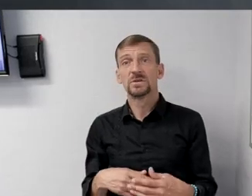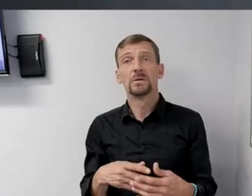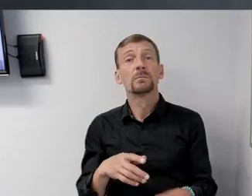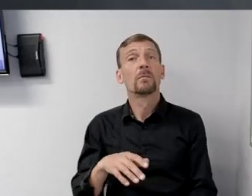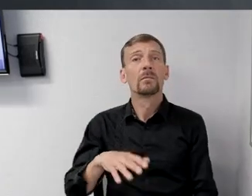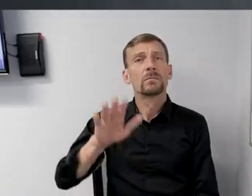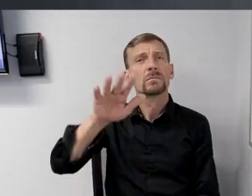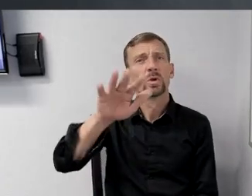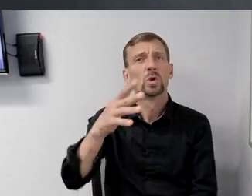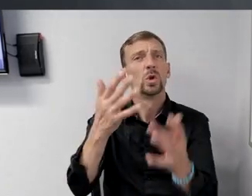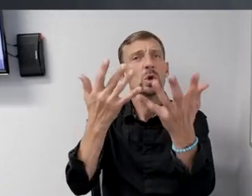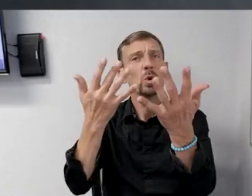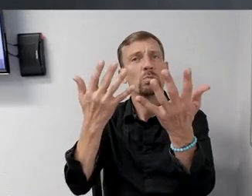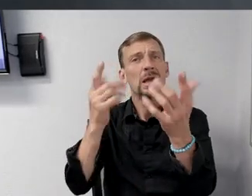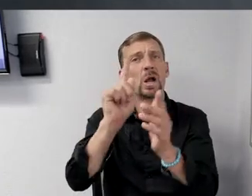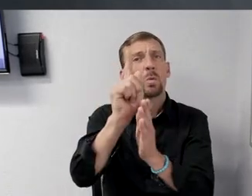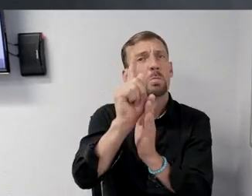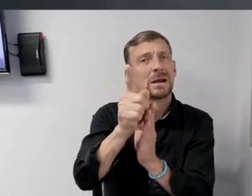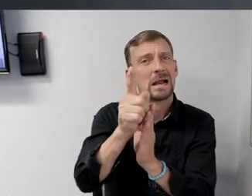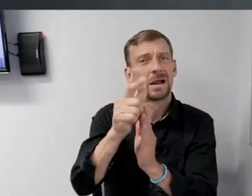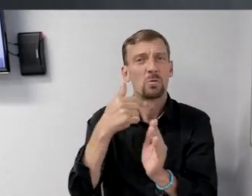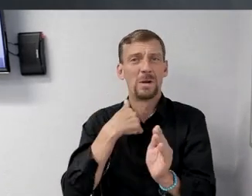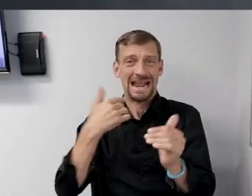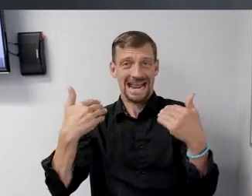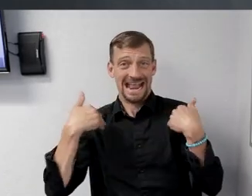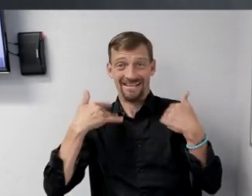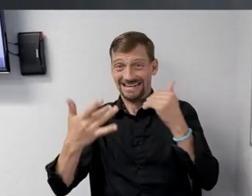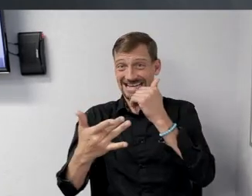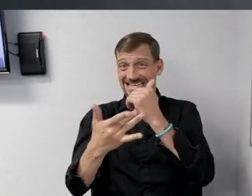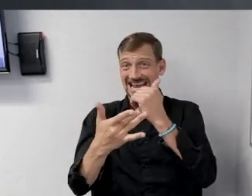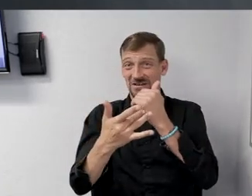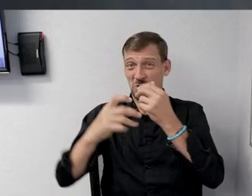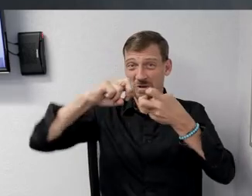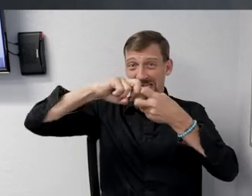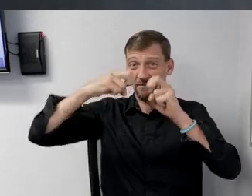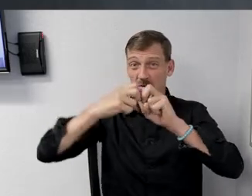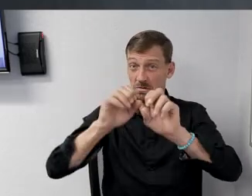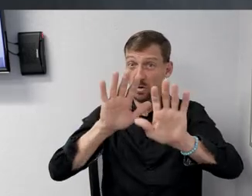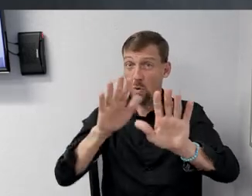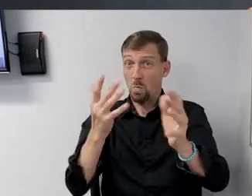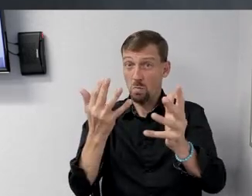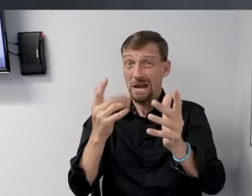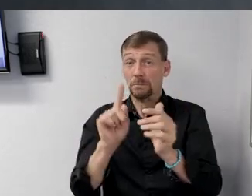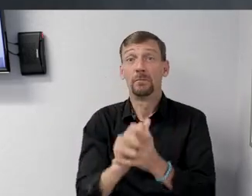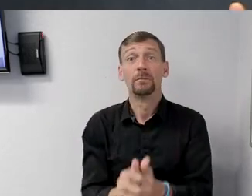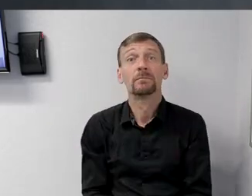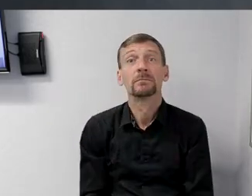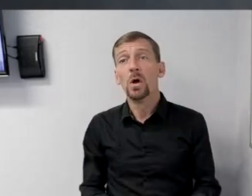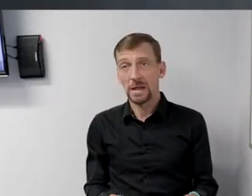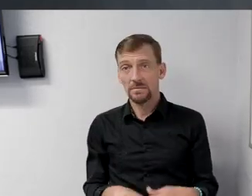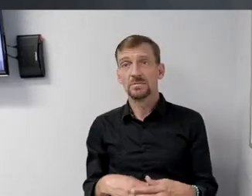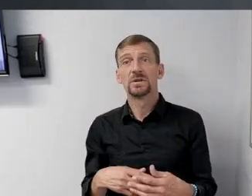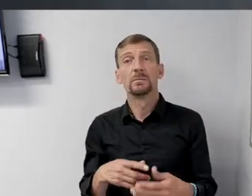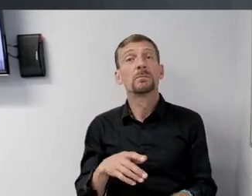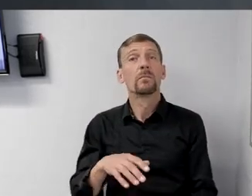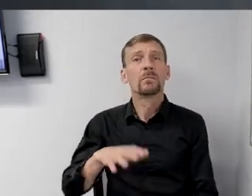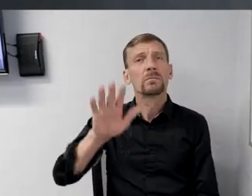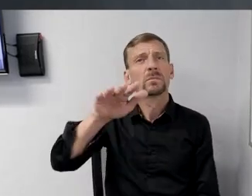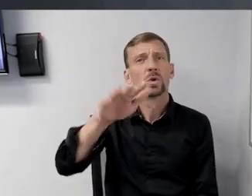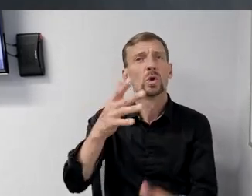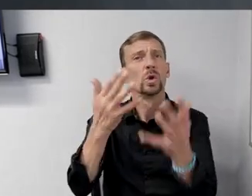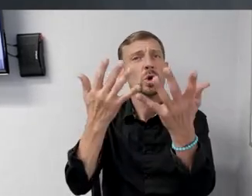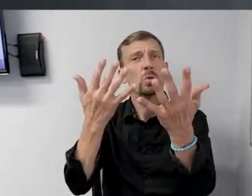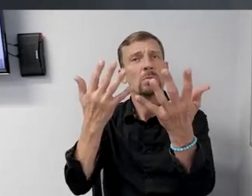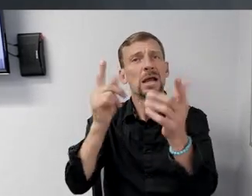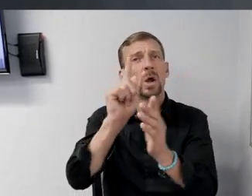that. And so as the CEO of the hospital, my biggest concern is that, we do have this overwhelming surge that we've been